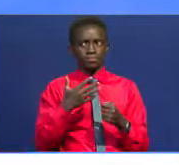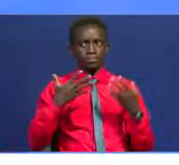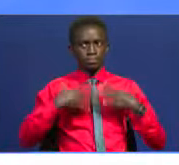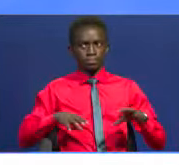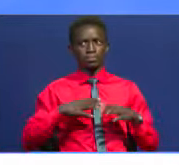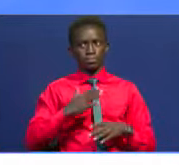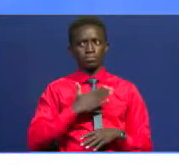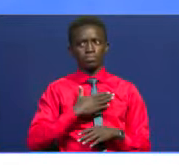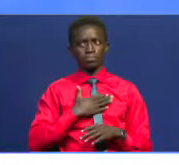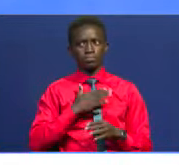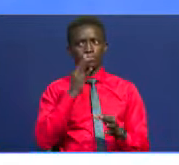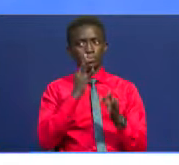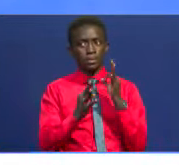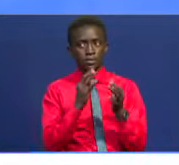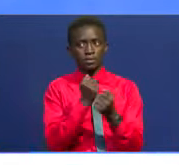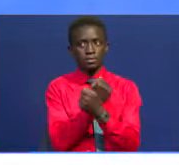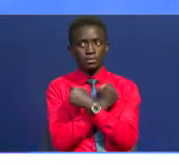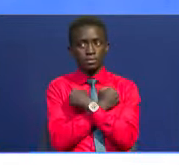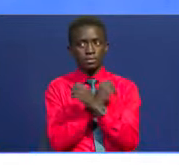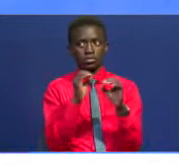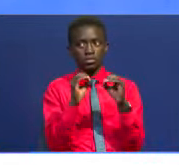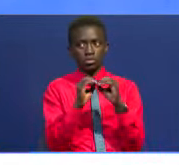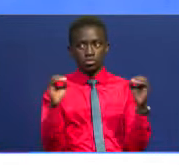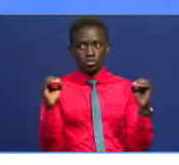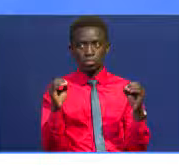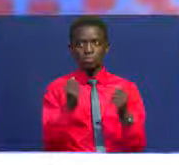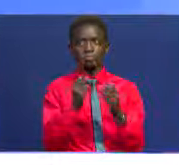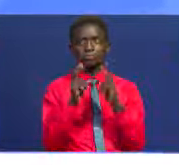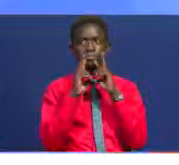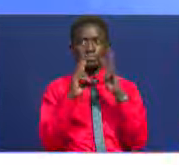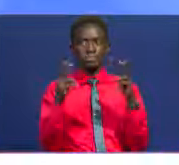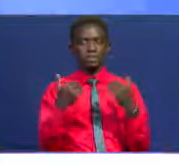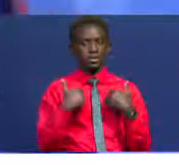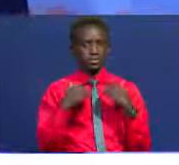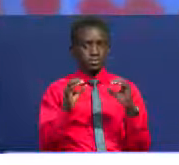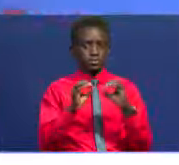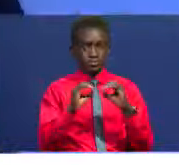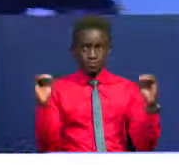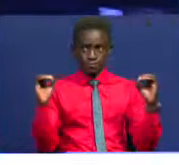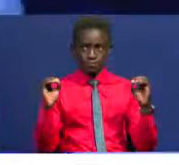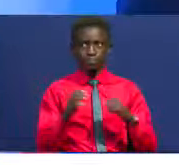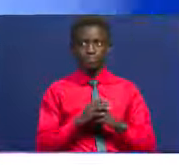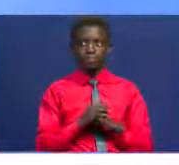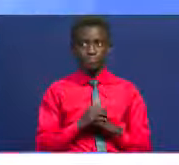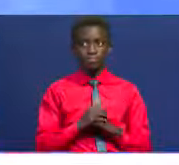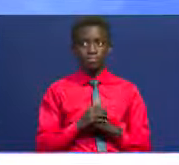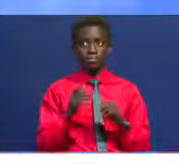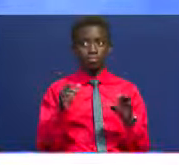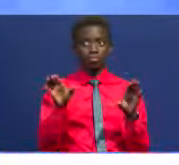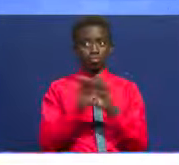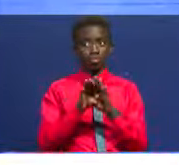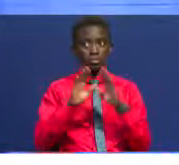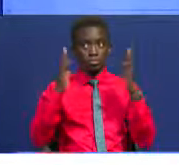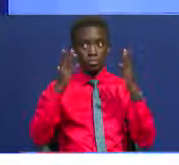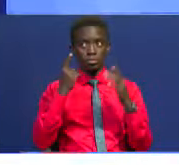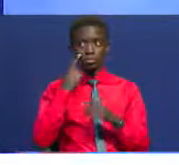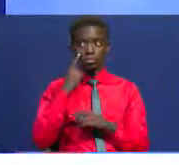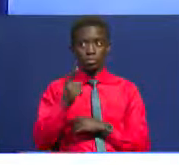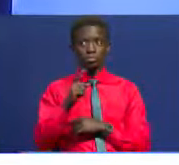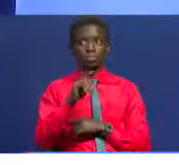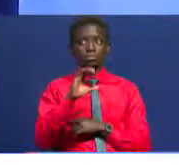no love, there's no peace. At the closing ceremony, Kenyan philanthropist Manu